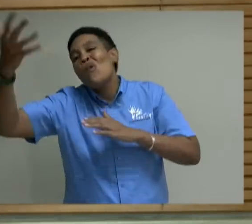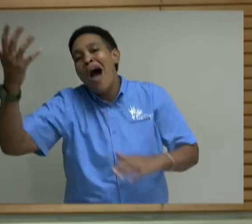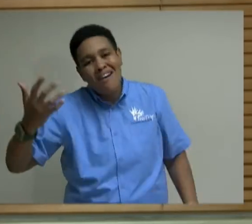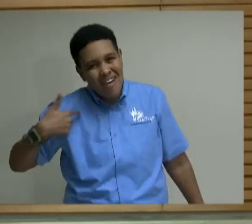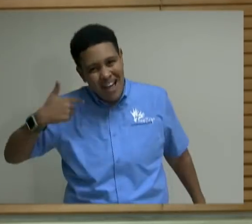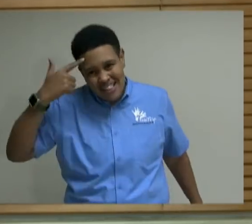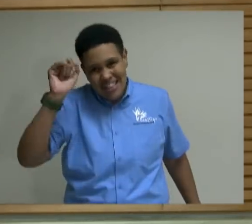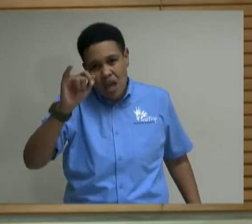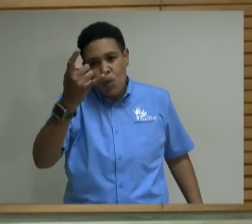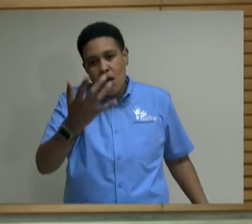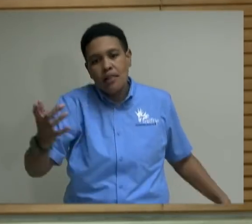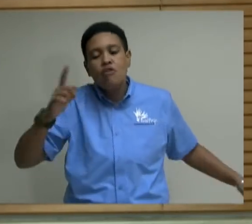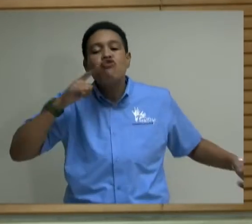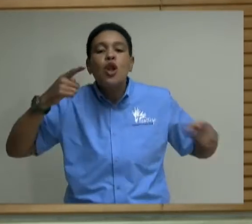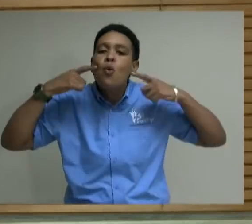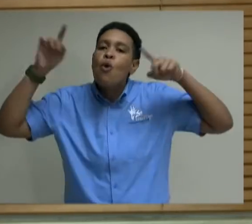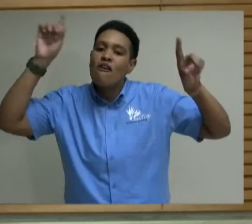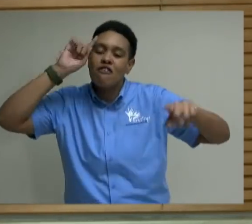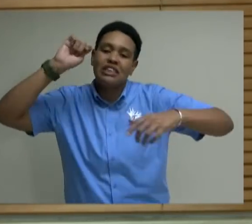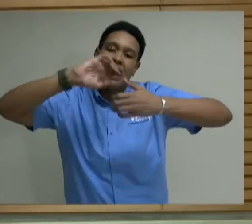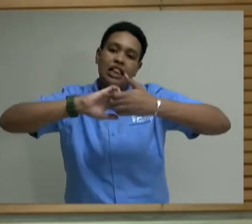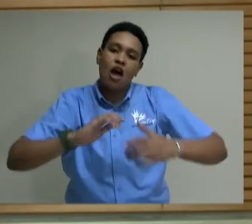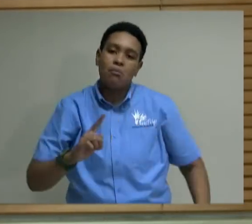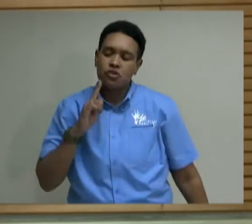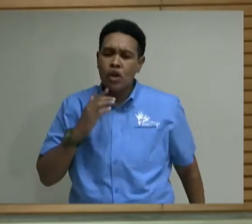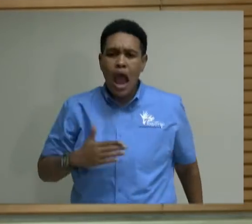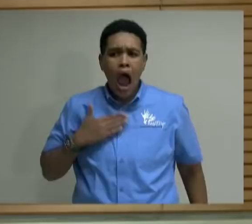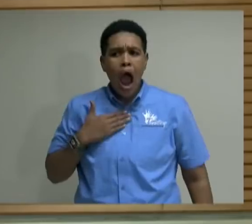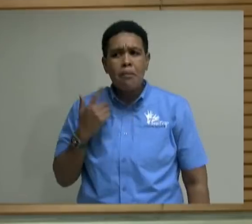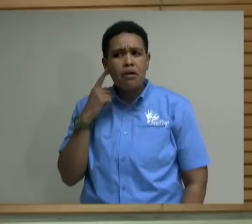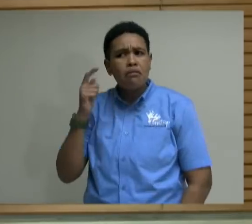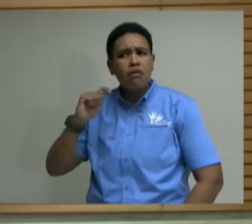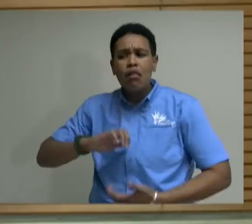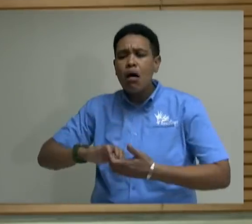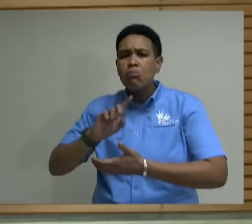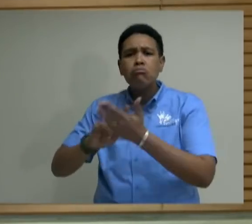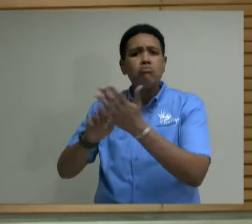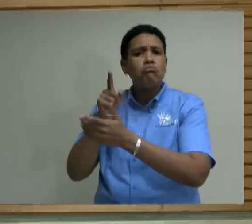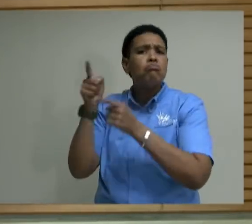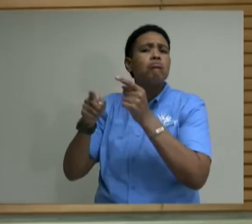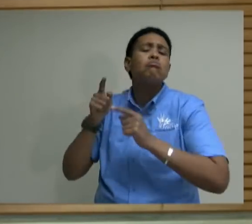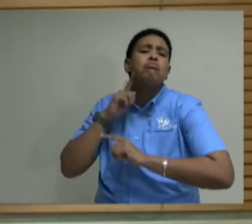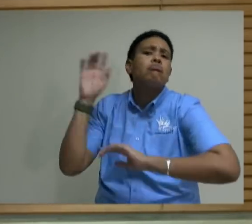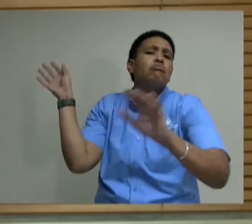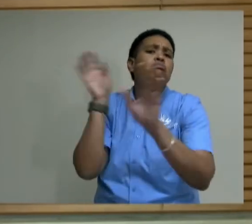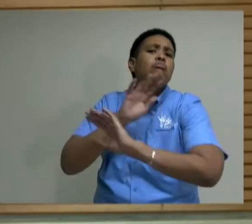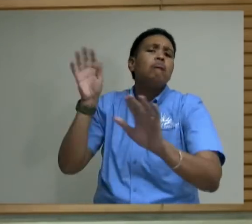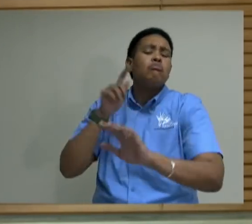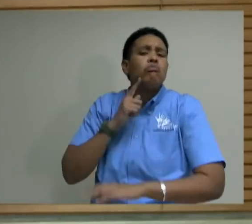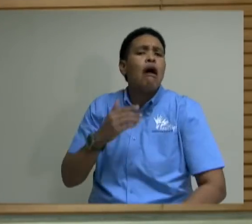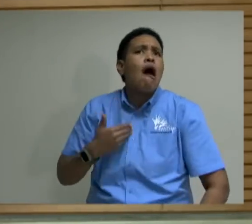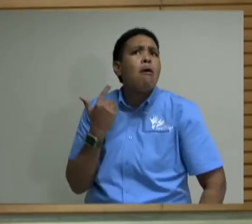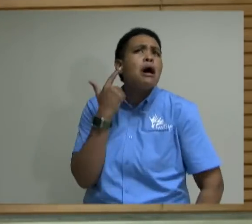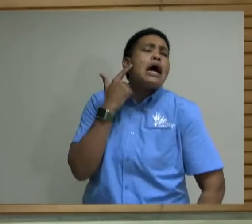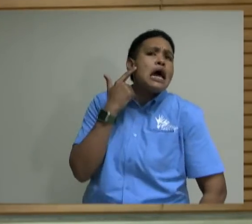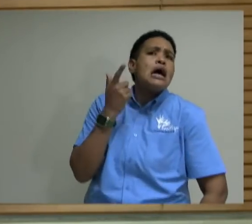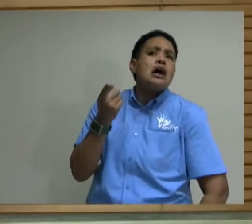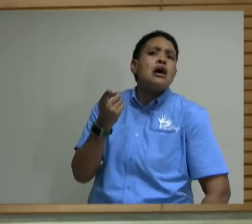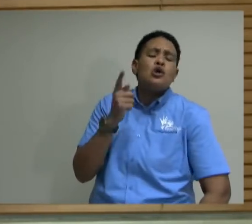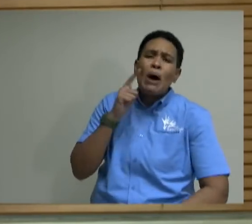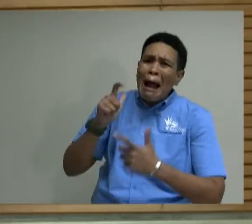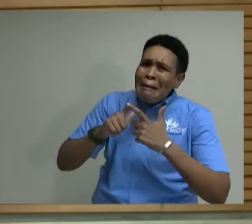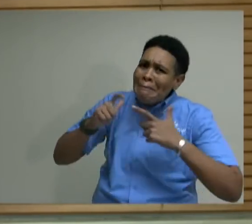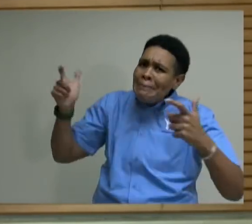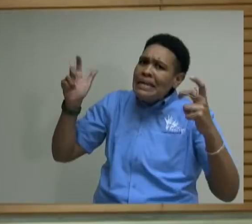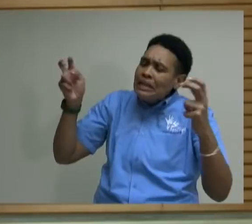one of the things that has worked for St. Thomas. Very happy to hear about the stigma, or certainly the breaking down of that, because that was a big